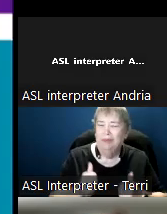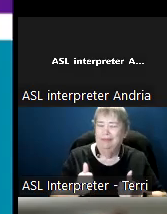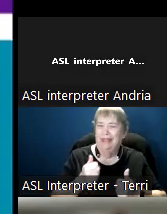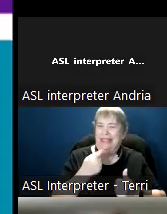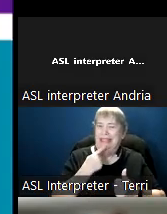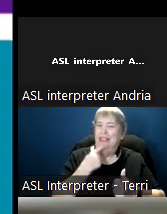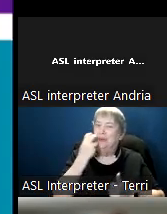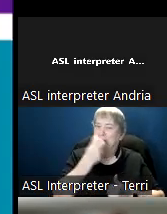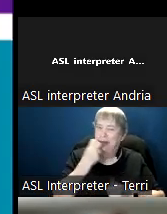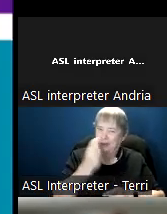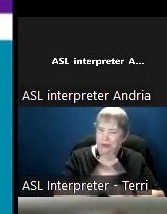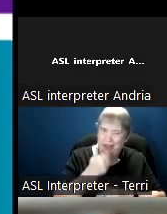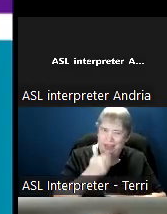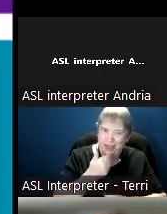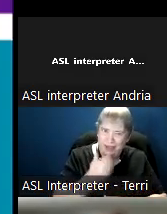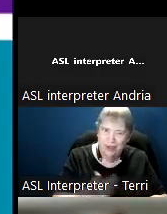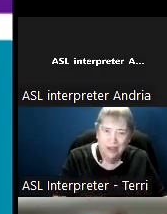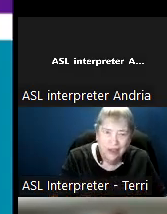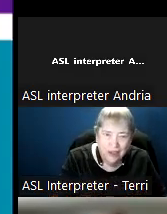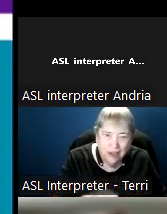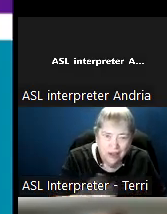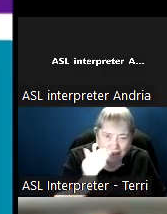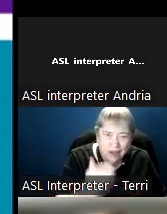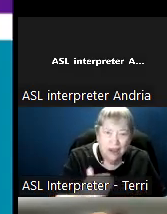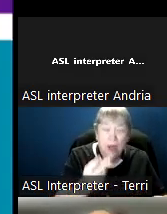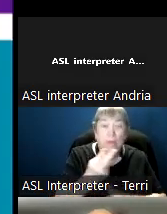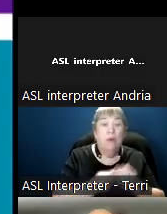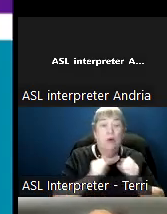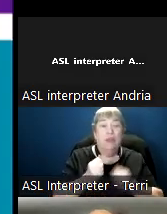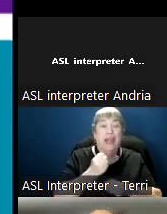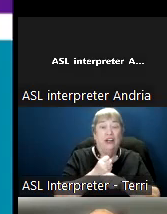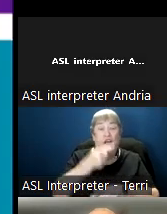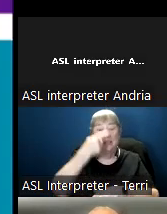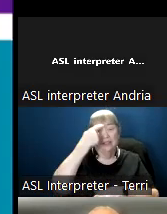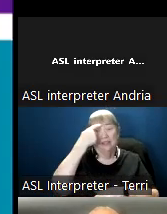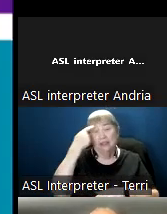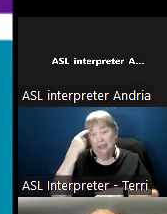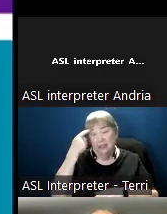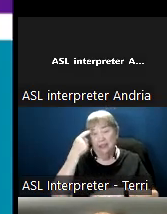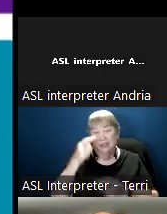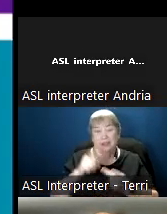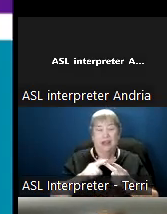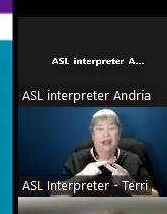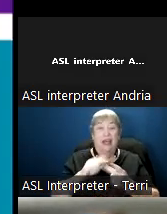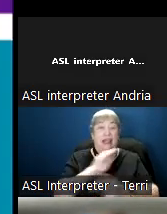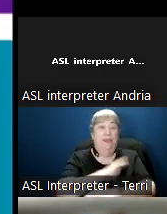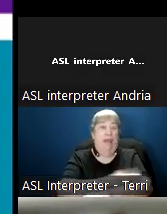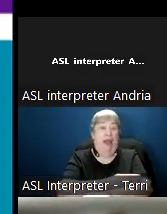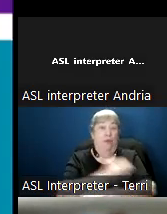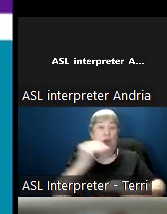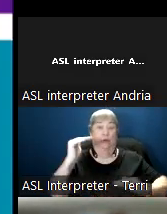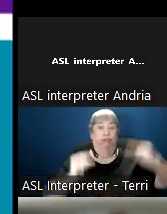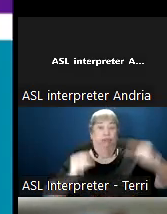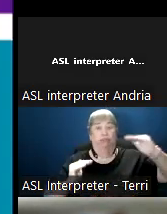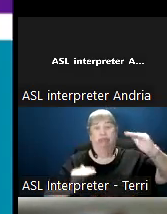guessing. Both are sources of trauma. McKenna, again, I hope I got that right. Power disparity. Yes. Oh my gosh,